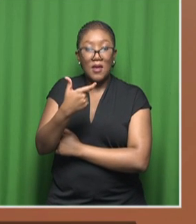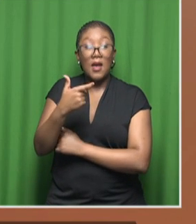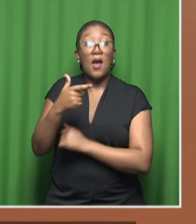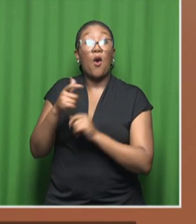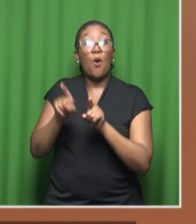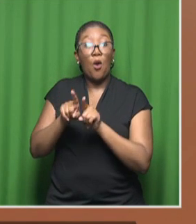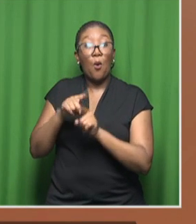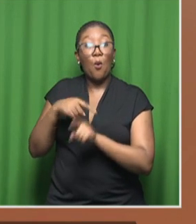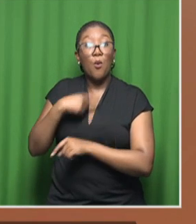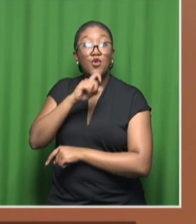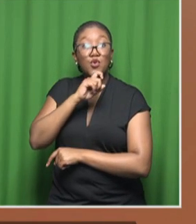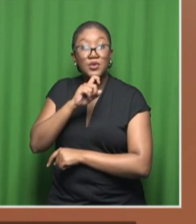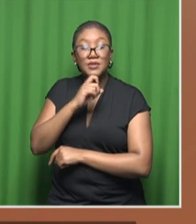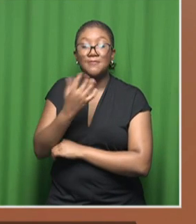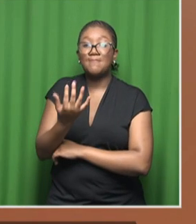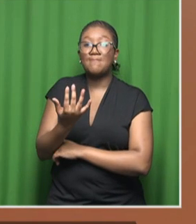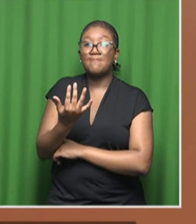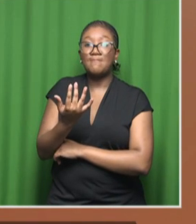we use a lot of